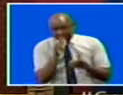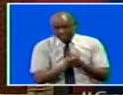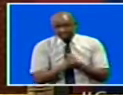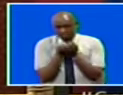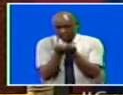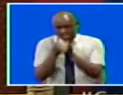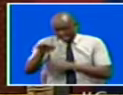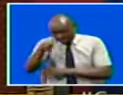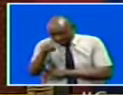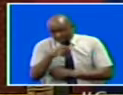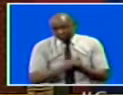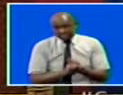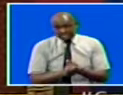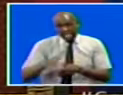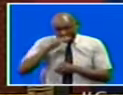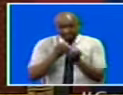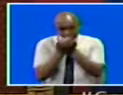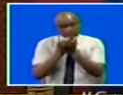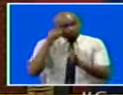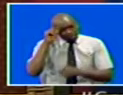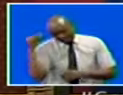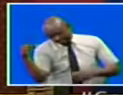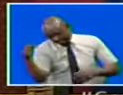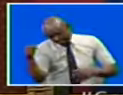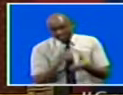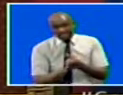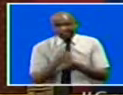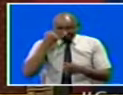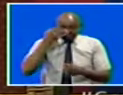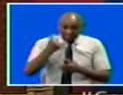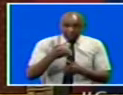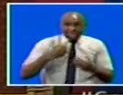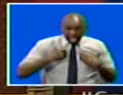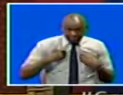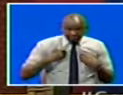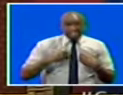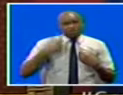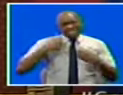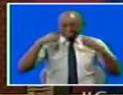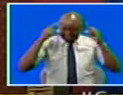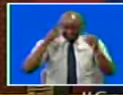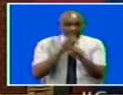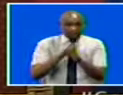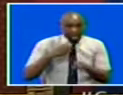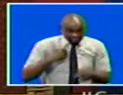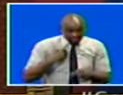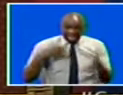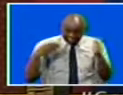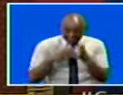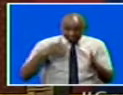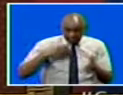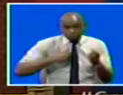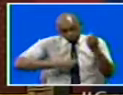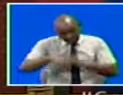entry, especially the port of Mombasa, have resulted in rising successes against drug